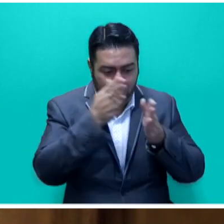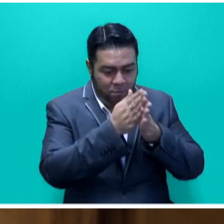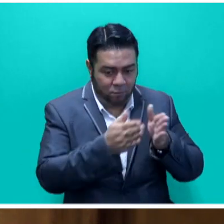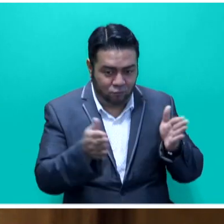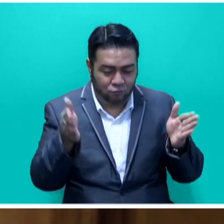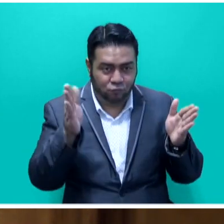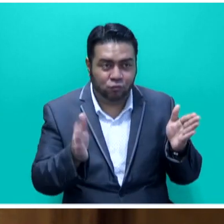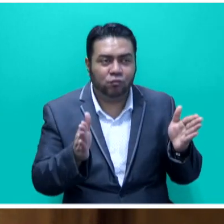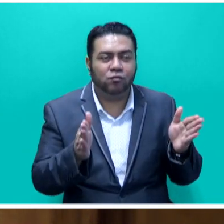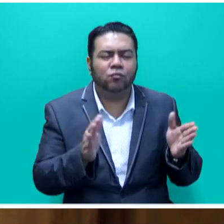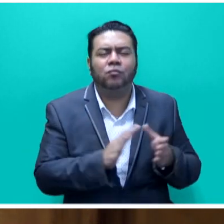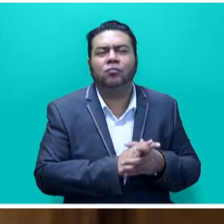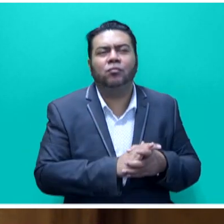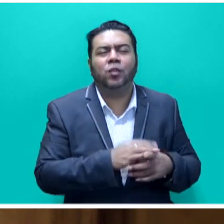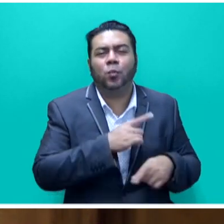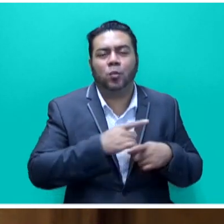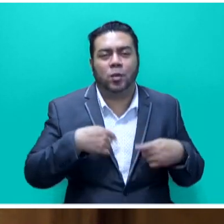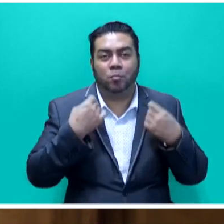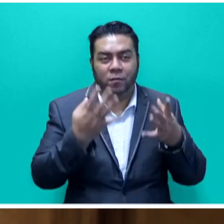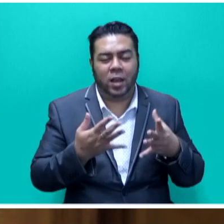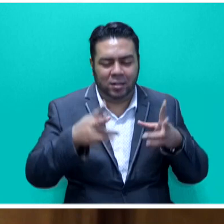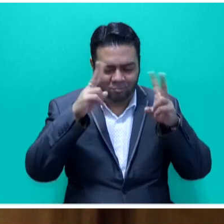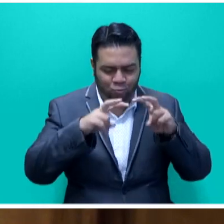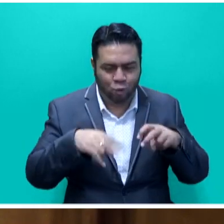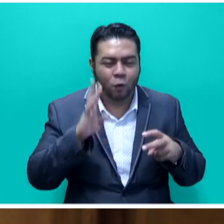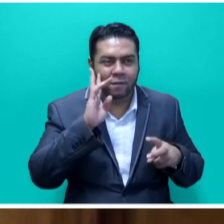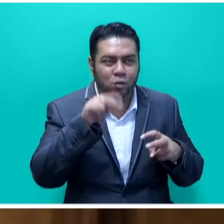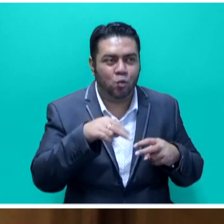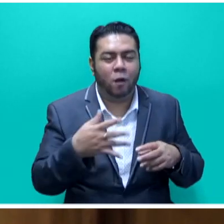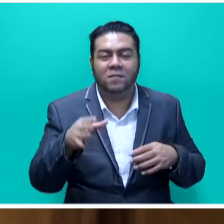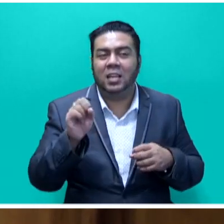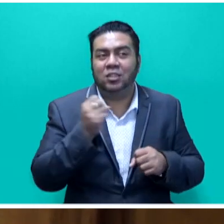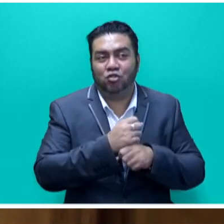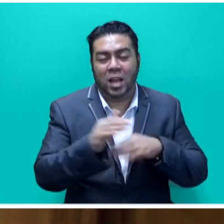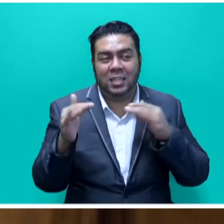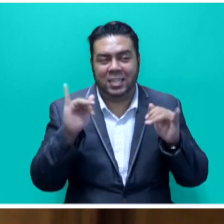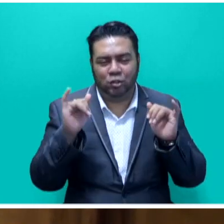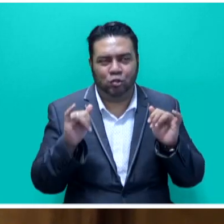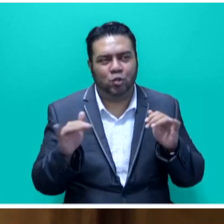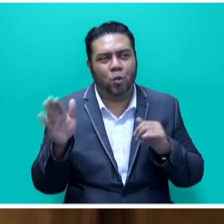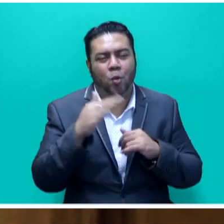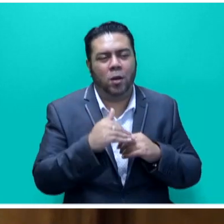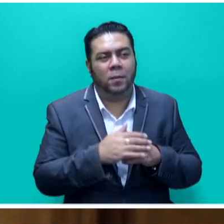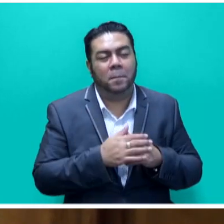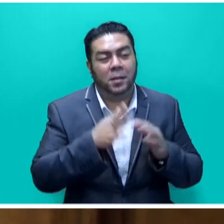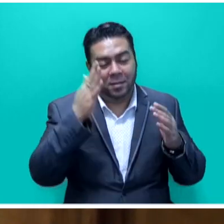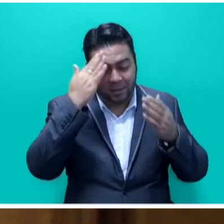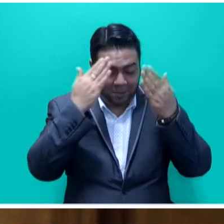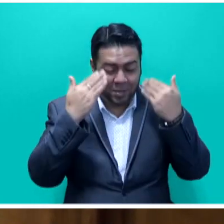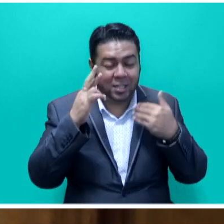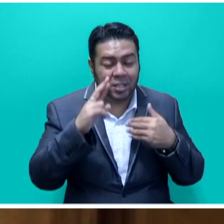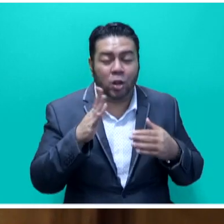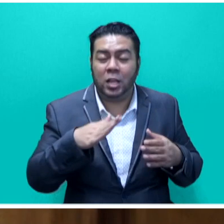periodically by the Ministry, and we will provide a comprehensive overview of gender issues in all sectors. Mr. Speaker, His